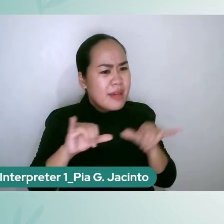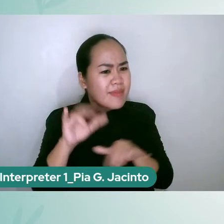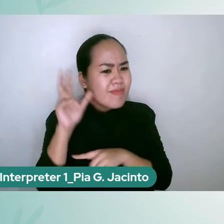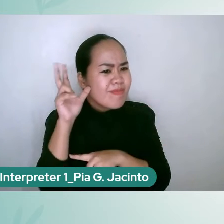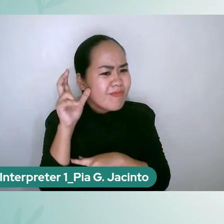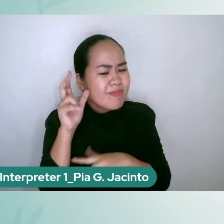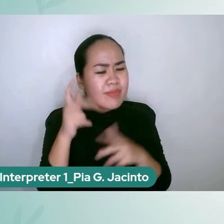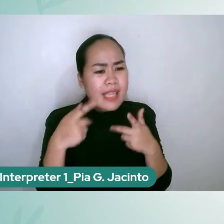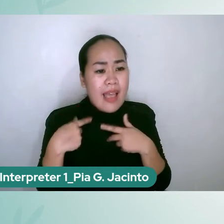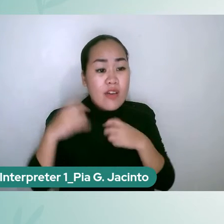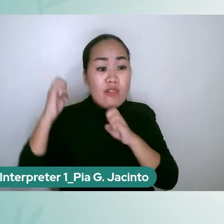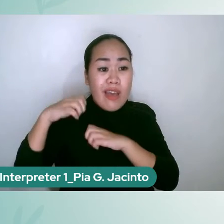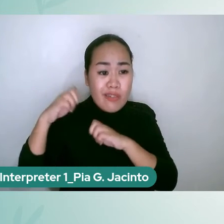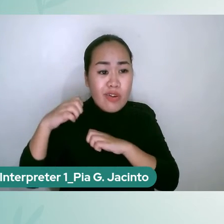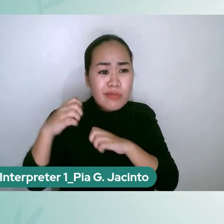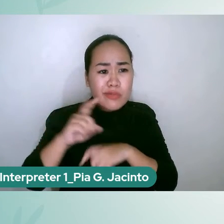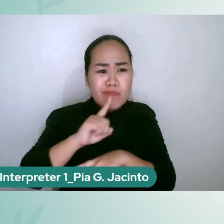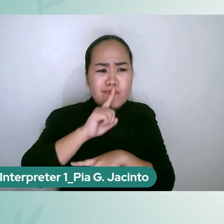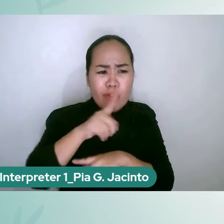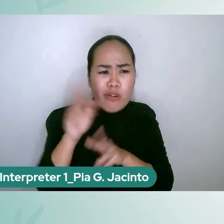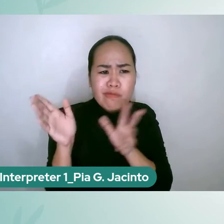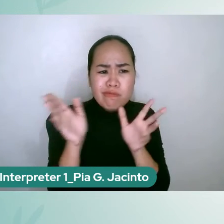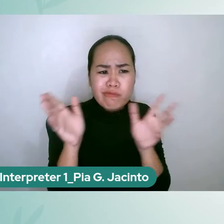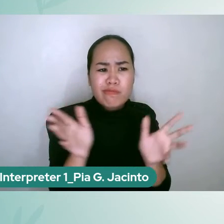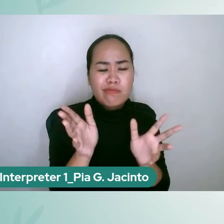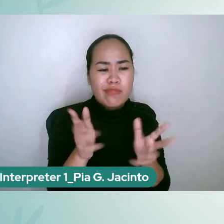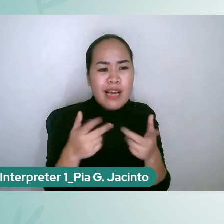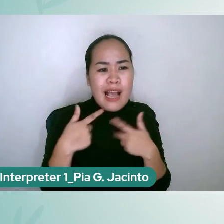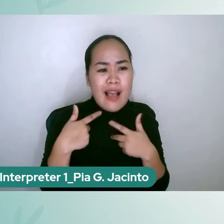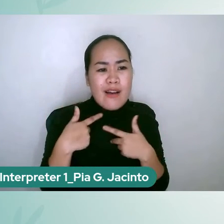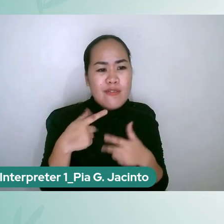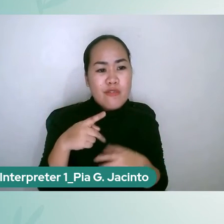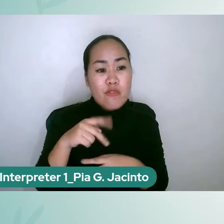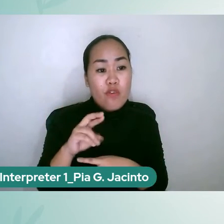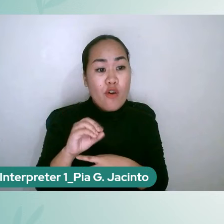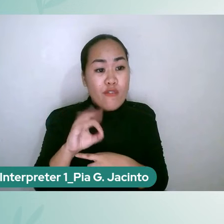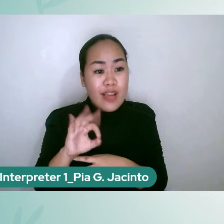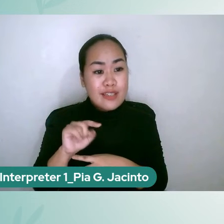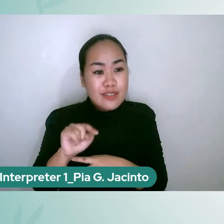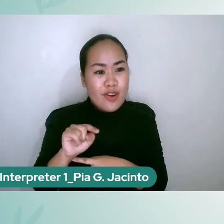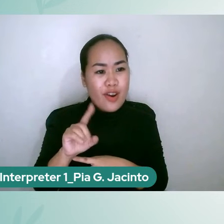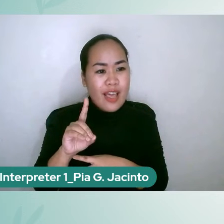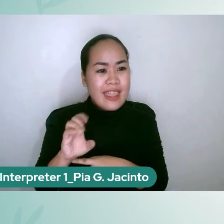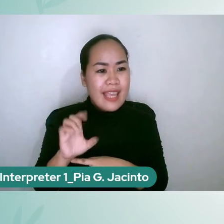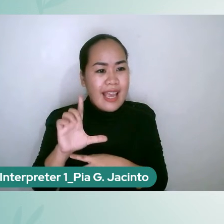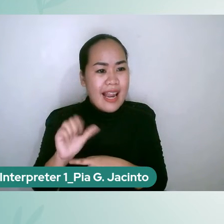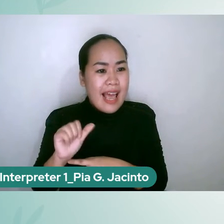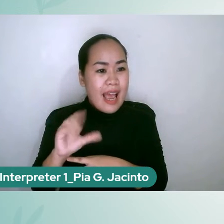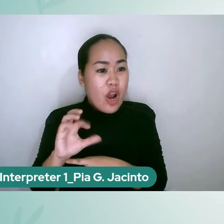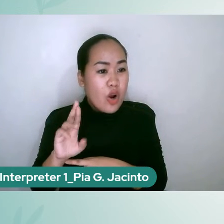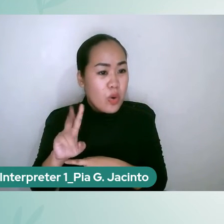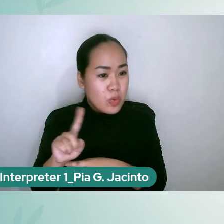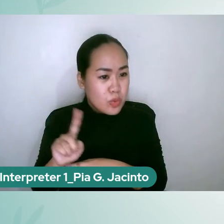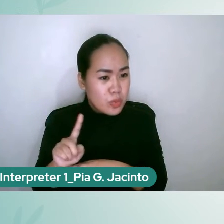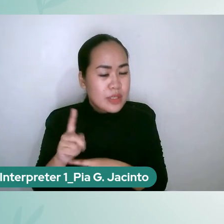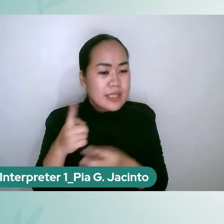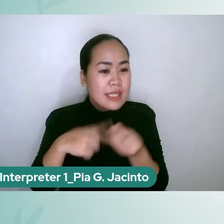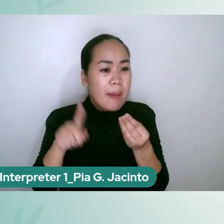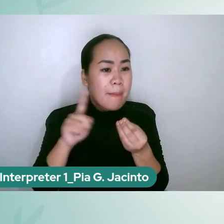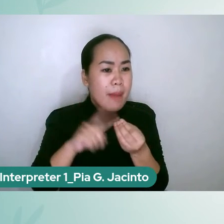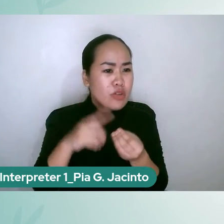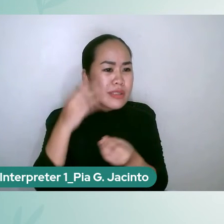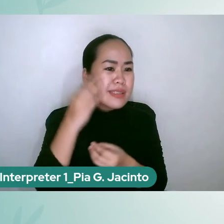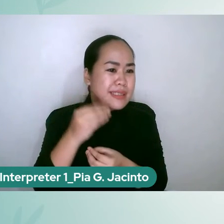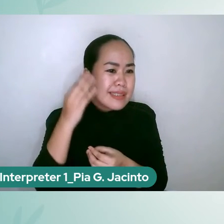that effort is going on. We've heard from Professor De La Cruz earlier today when she spoke about her experience